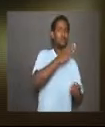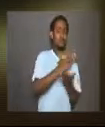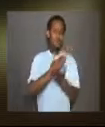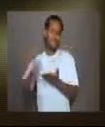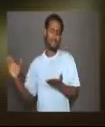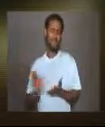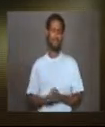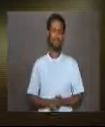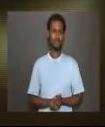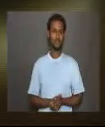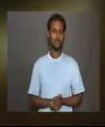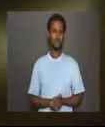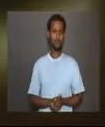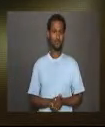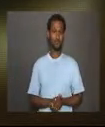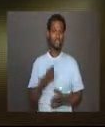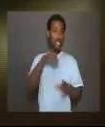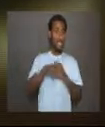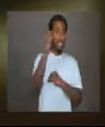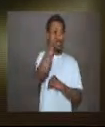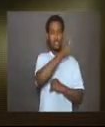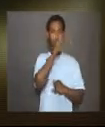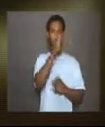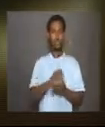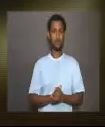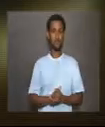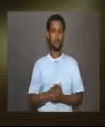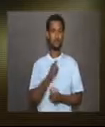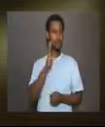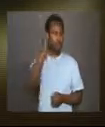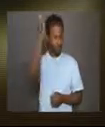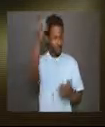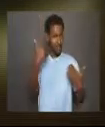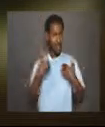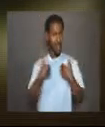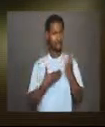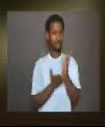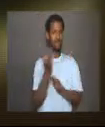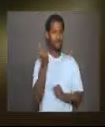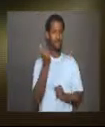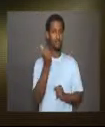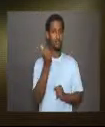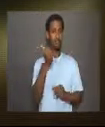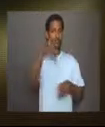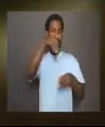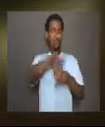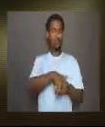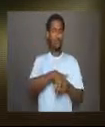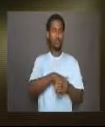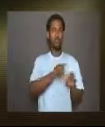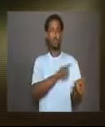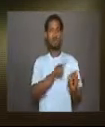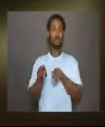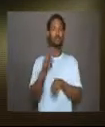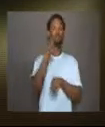discrimination. In Ethiopia, you will have the right to vote as soon as